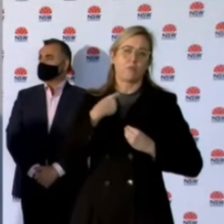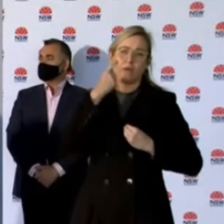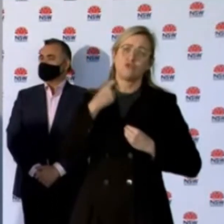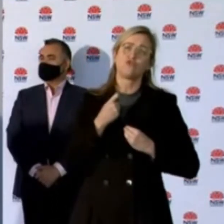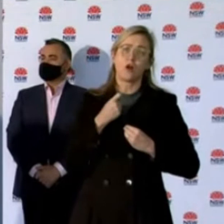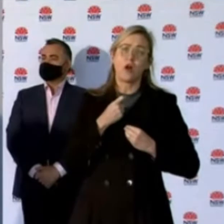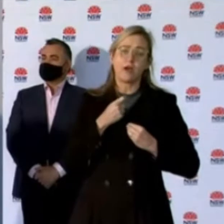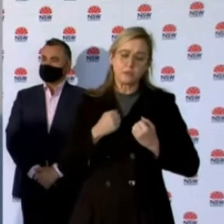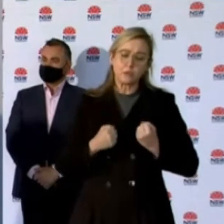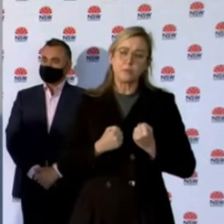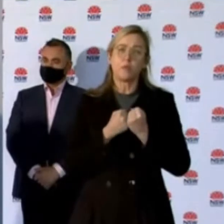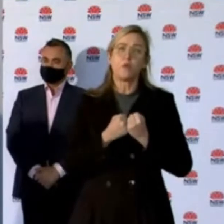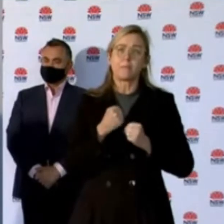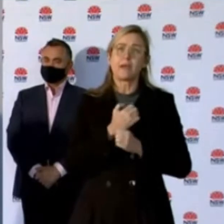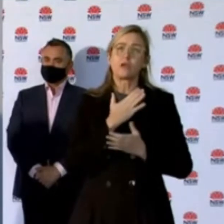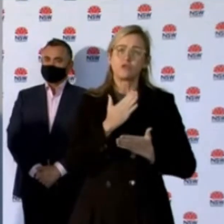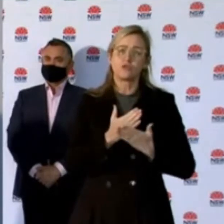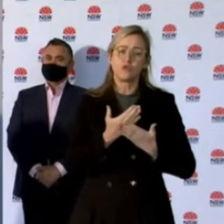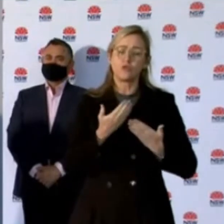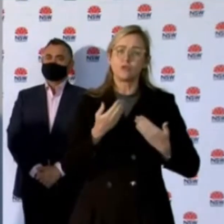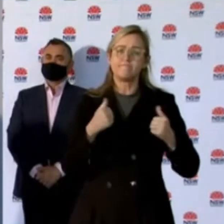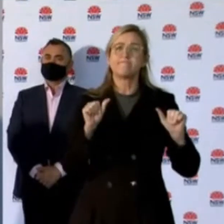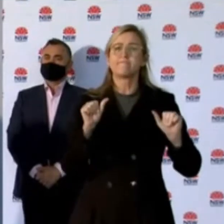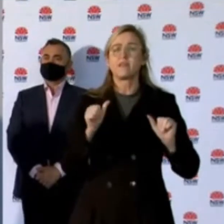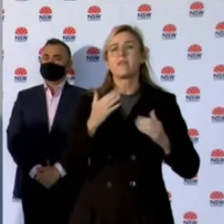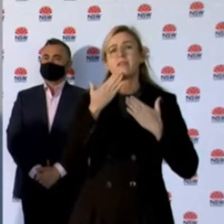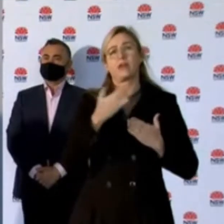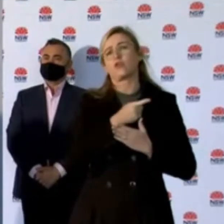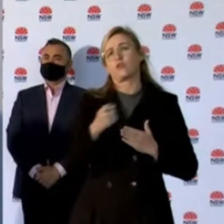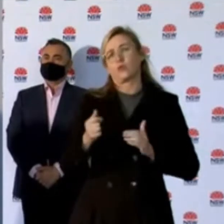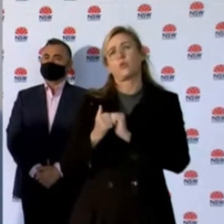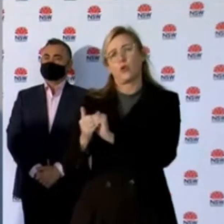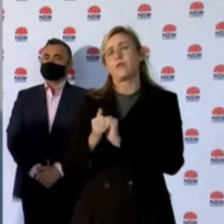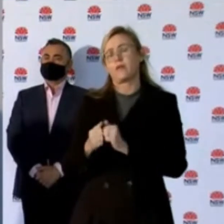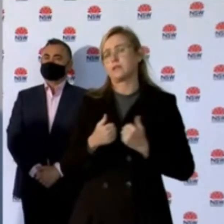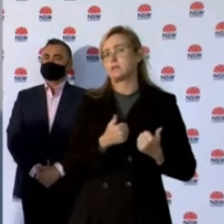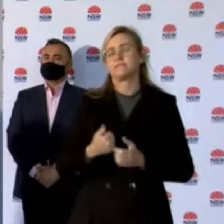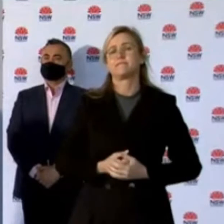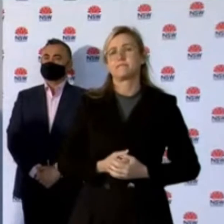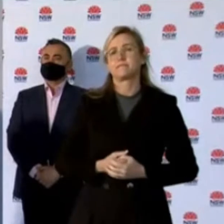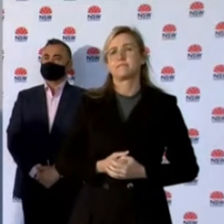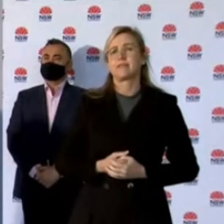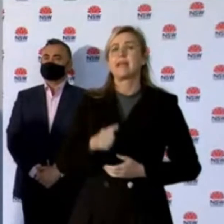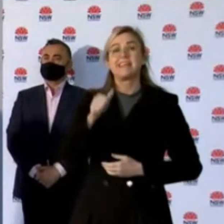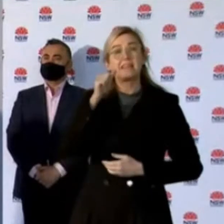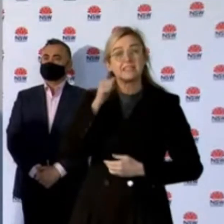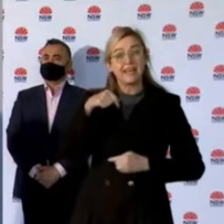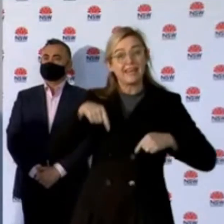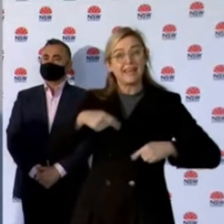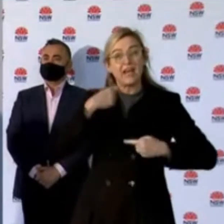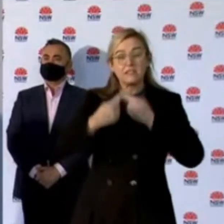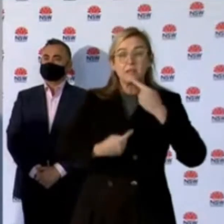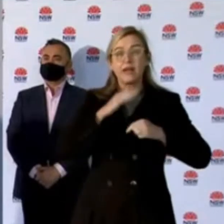that happen. And I just want to thank the community for their cooperation. Yesterday, as we were going through all the health orders, as we're going through all the